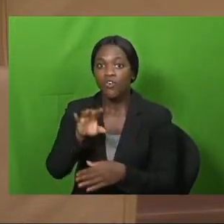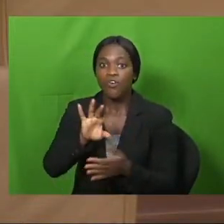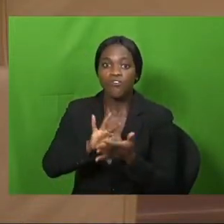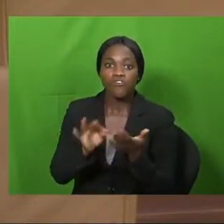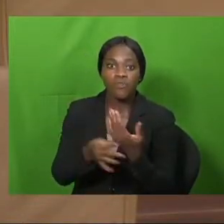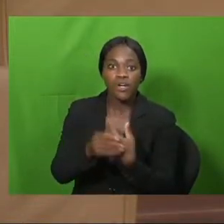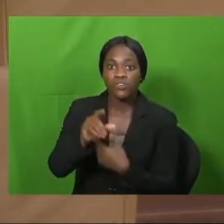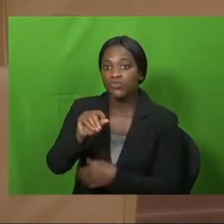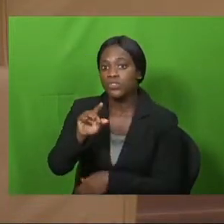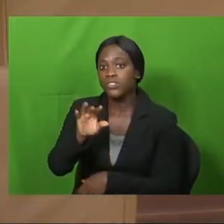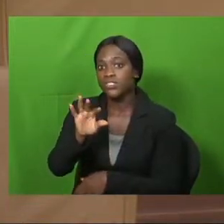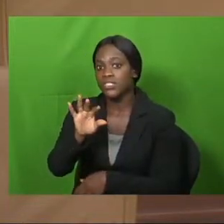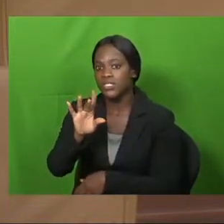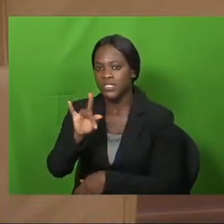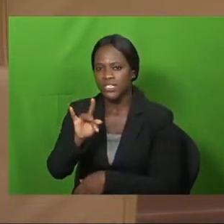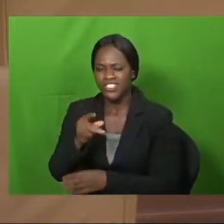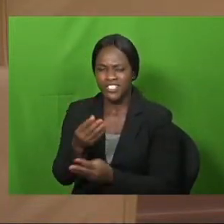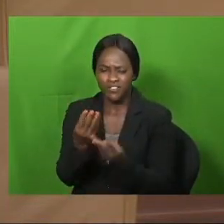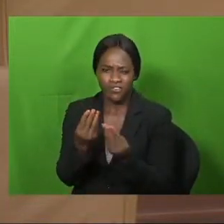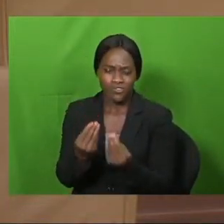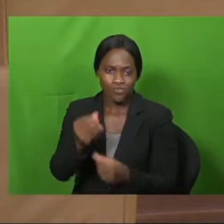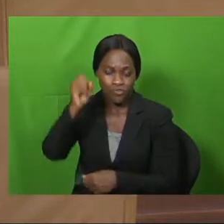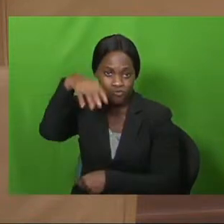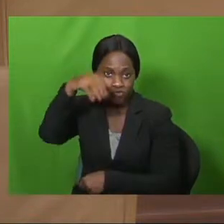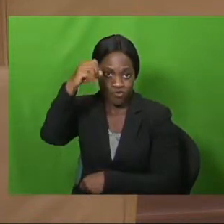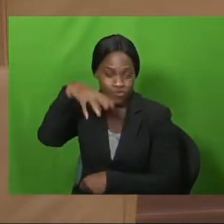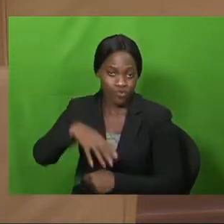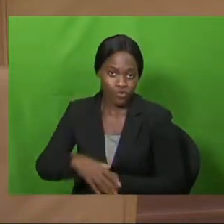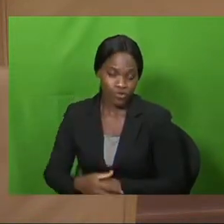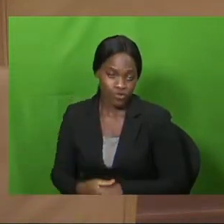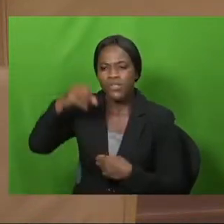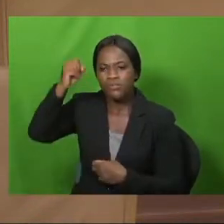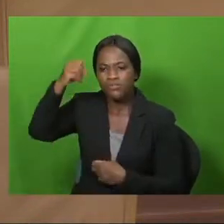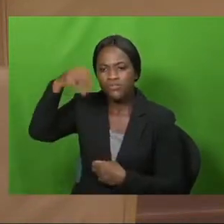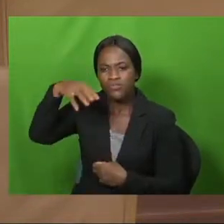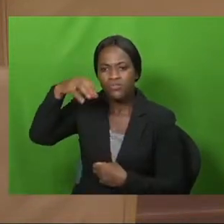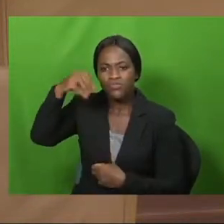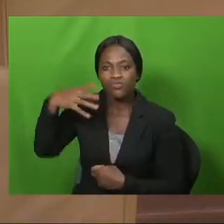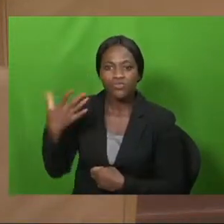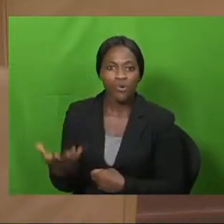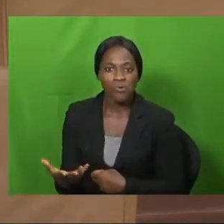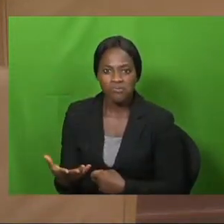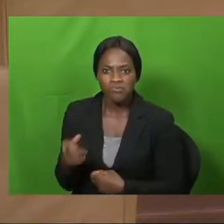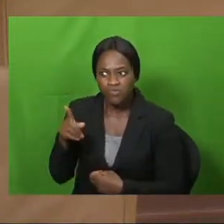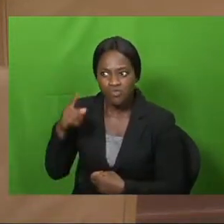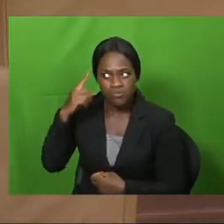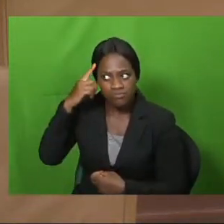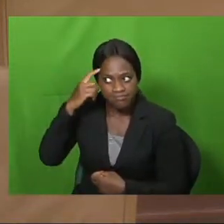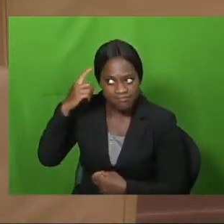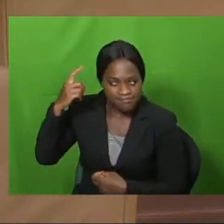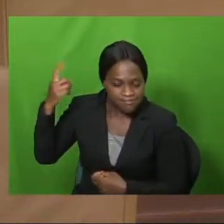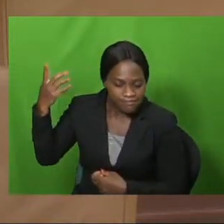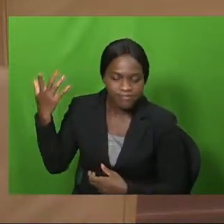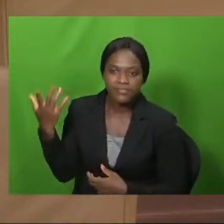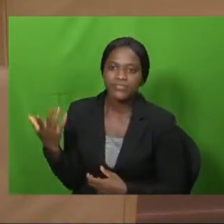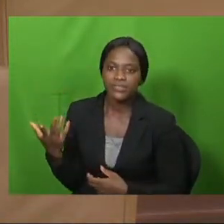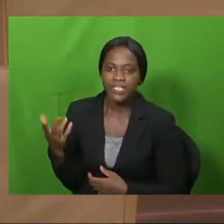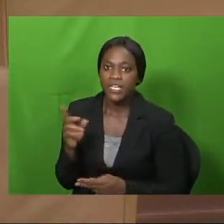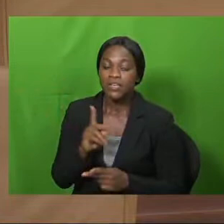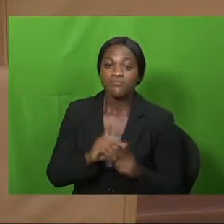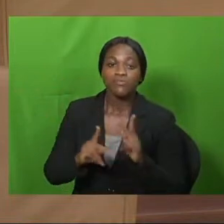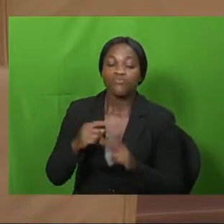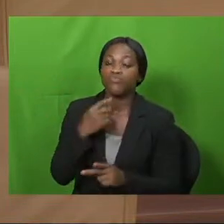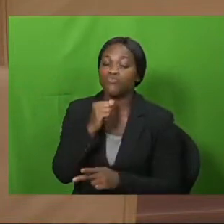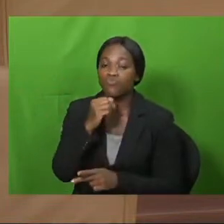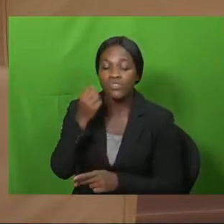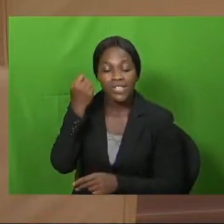resolved Dumso. This issue of inheritance of Dumso can only be the imagination of people who do not understand